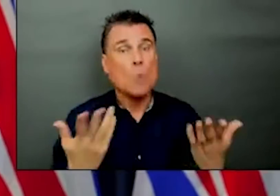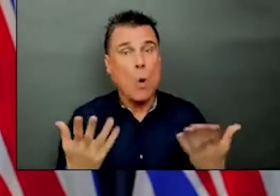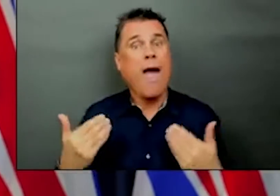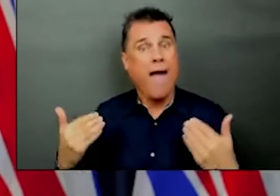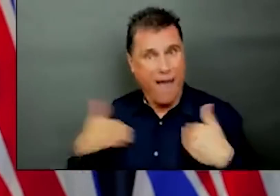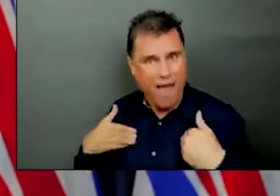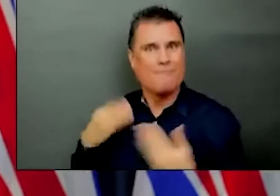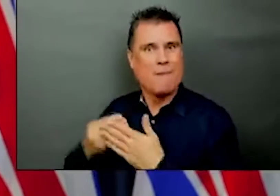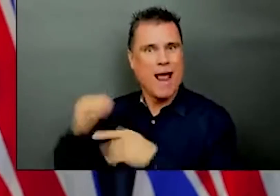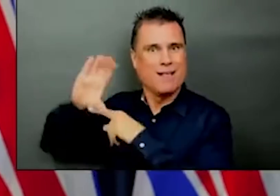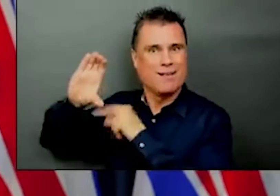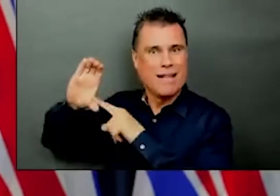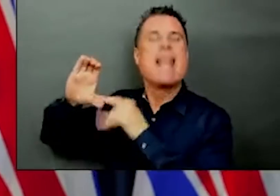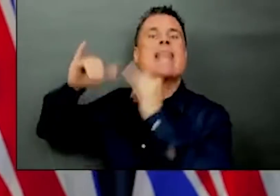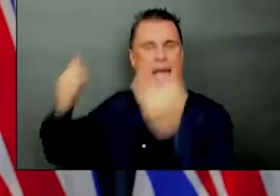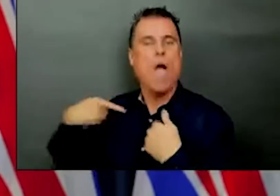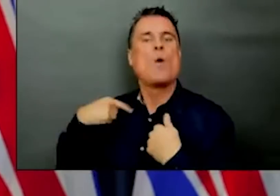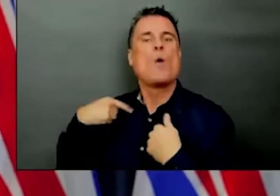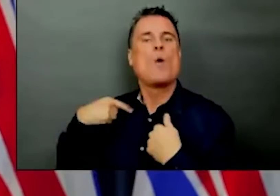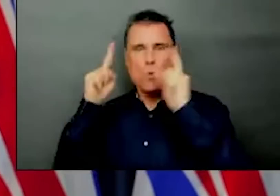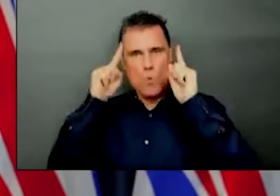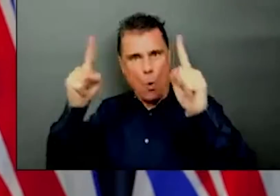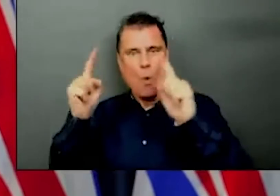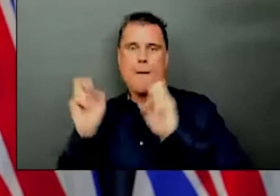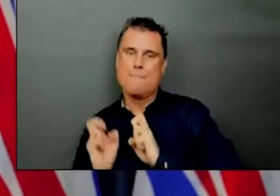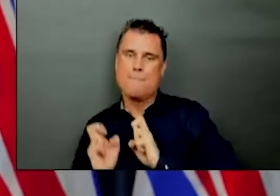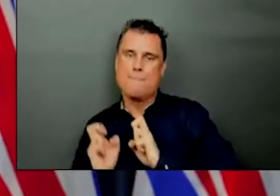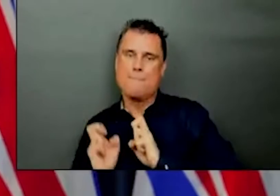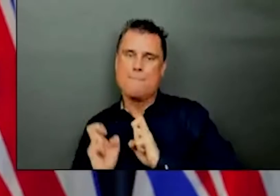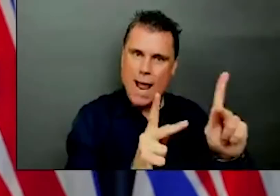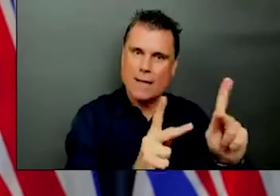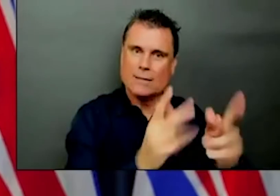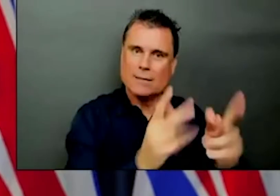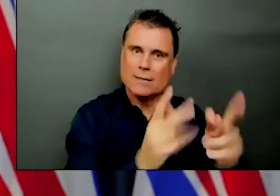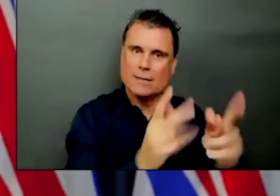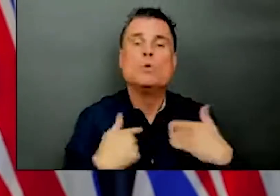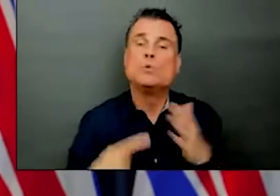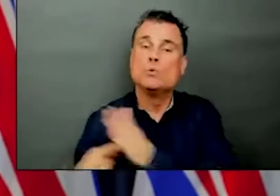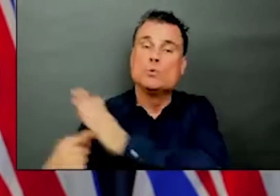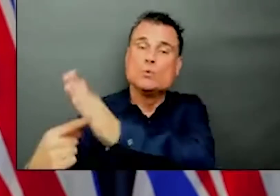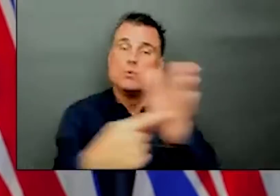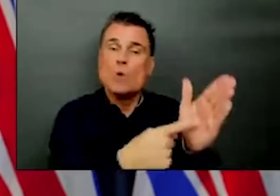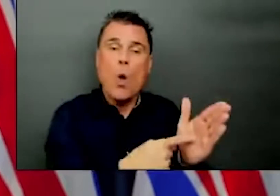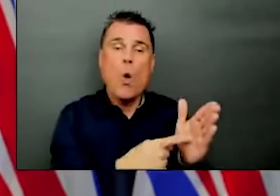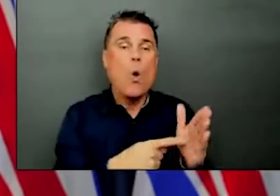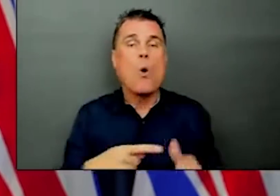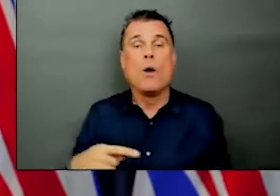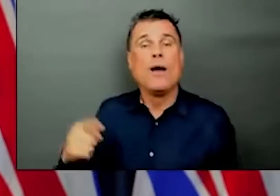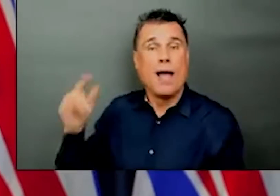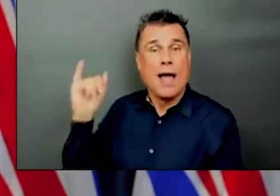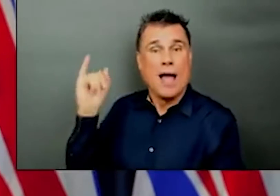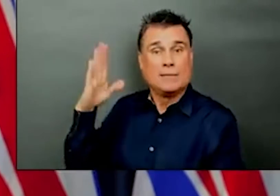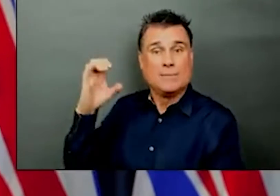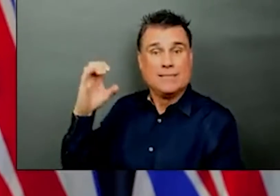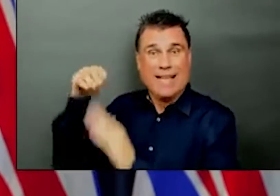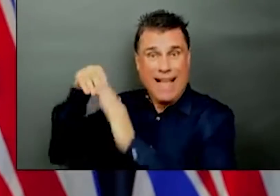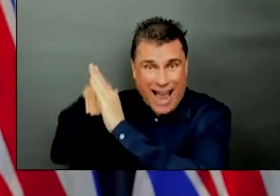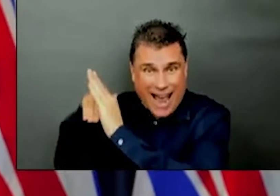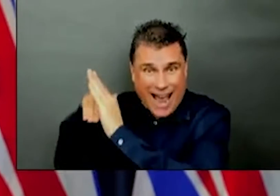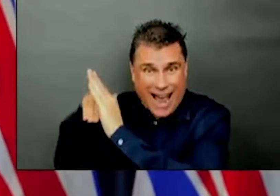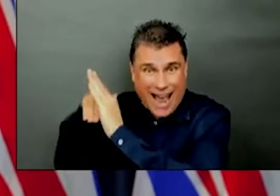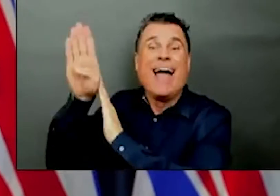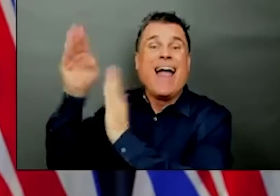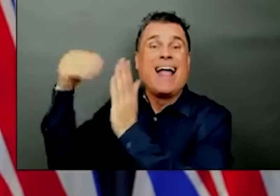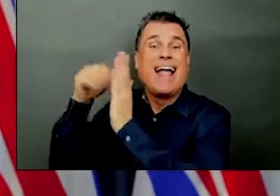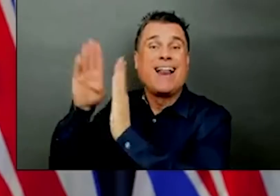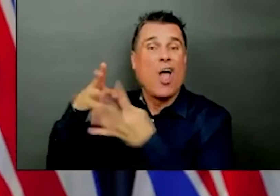the progress that drivers have made and that we have made to ensure that we keep rates down over the long term. So it